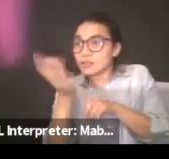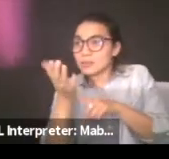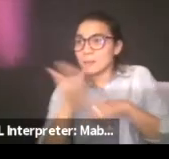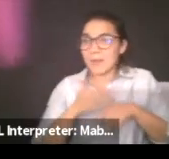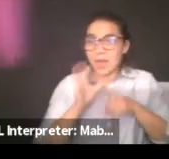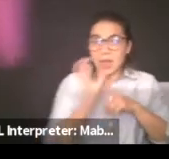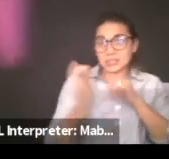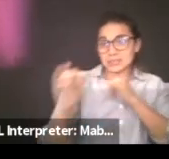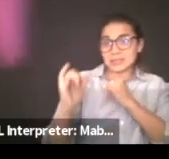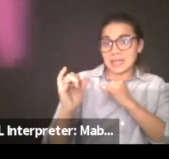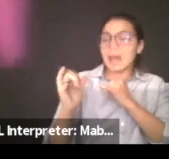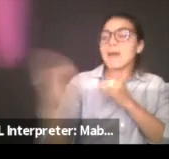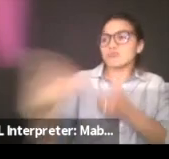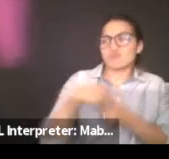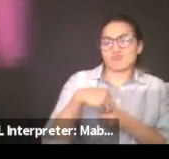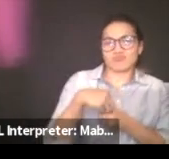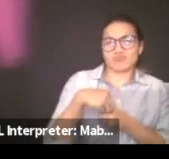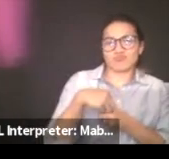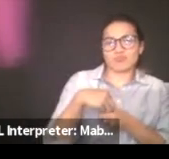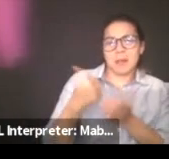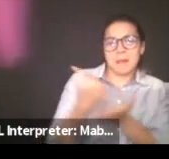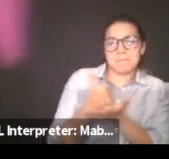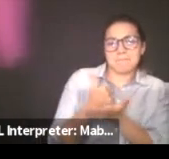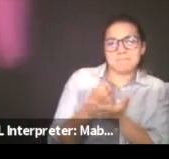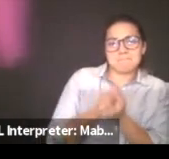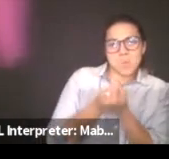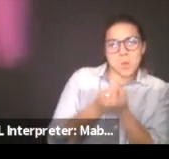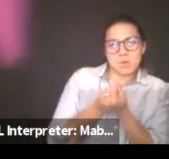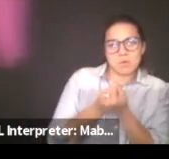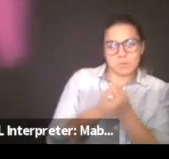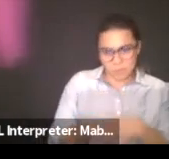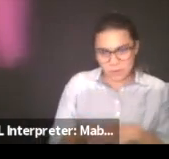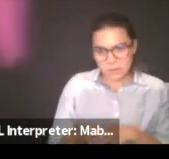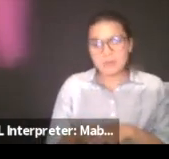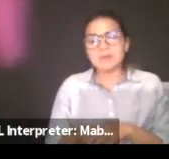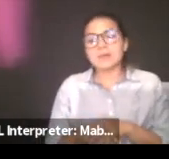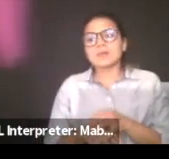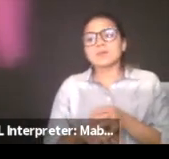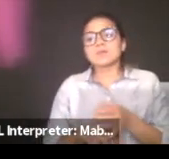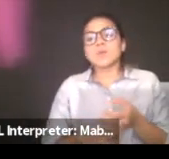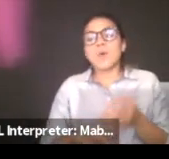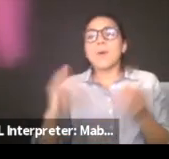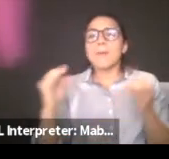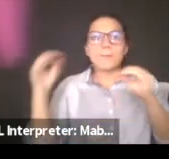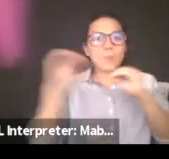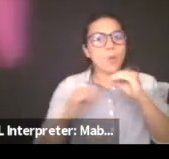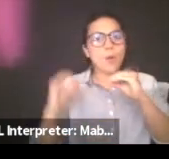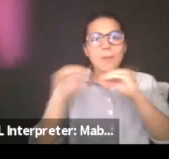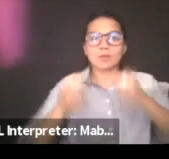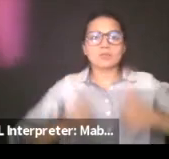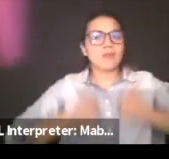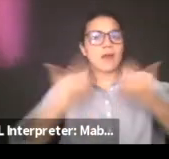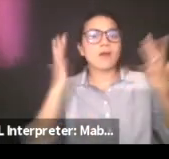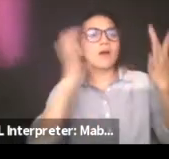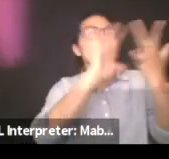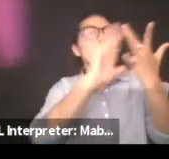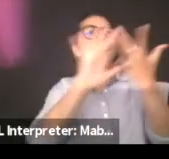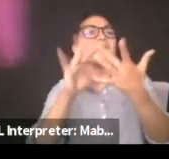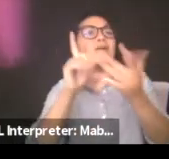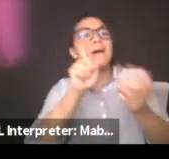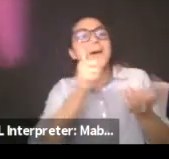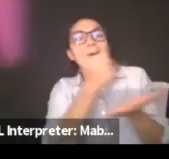early 70s, as more and more survivors began to seek supportive services from networks, organizations,